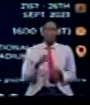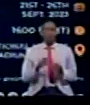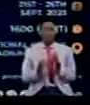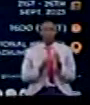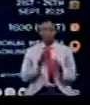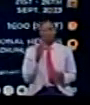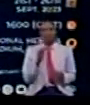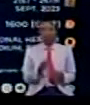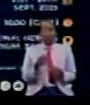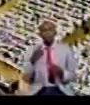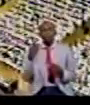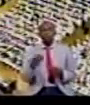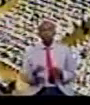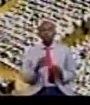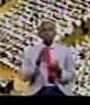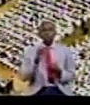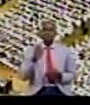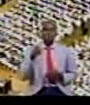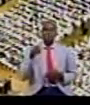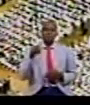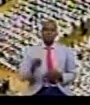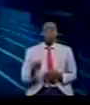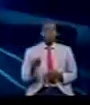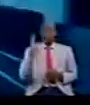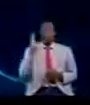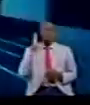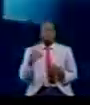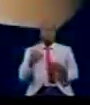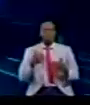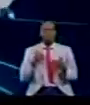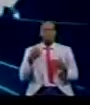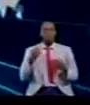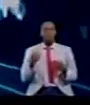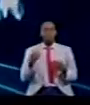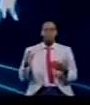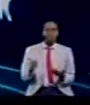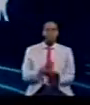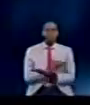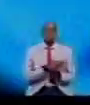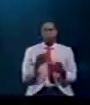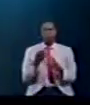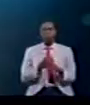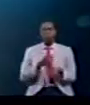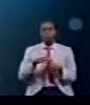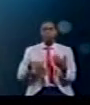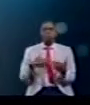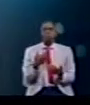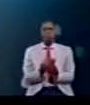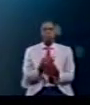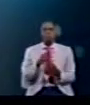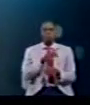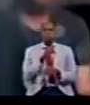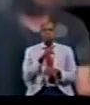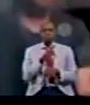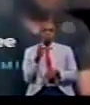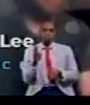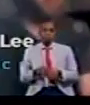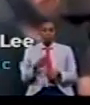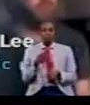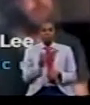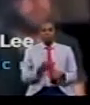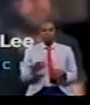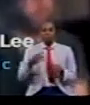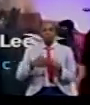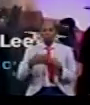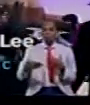because for a means of survival, I said, how are you managing to survive? I said, well, I have to manage. I just